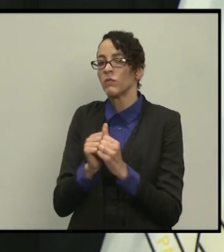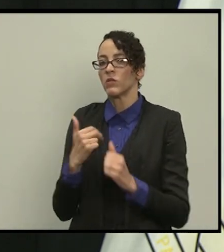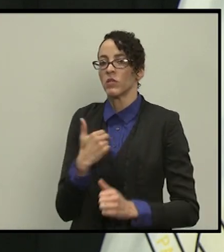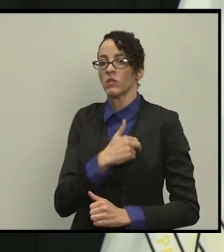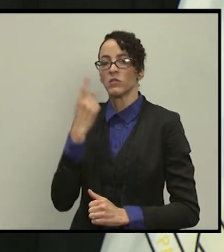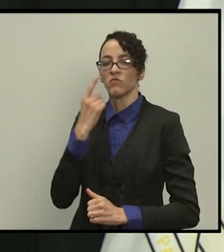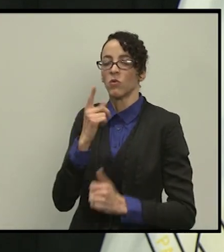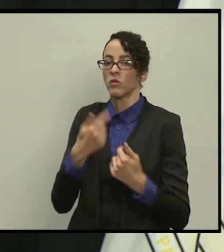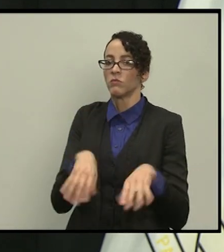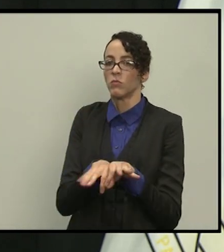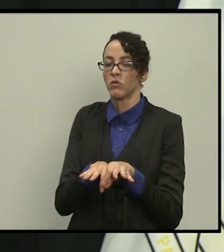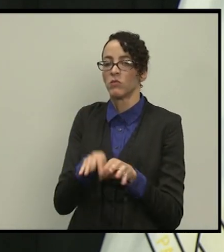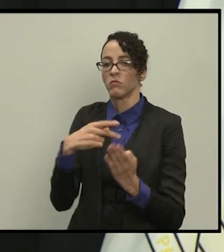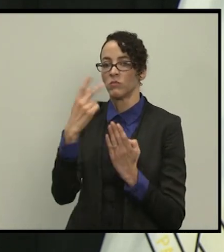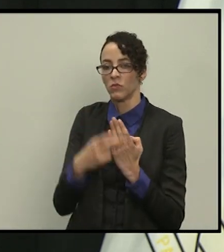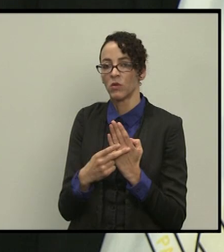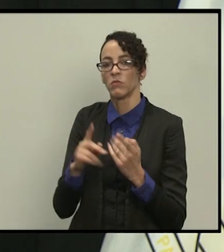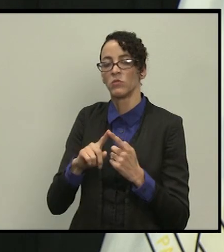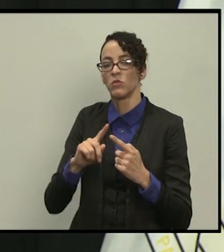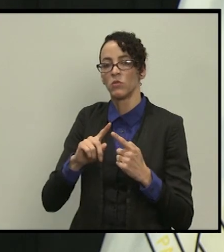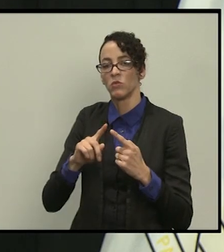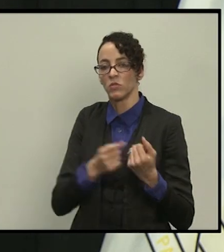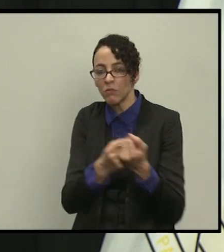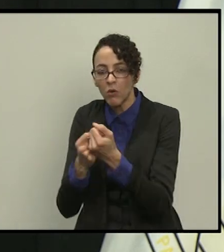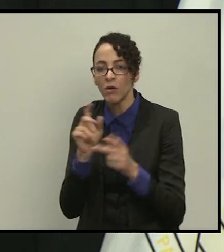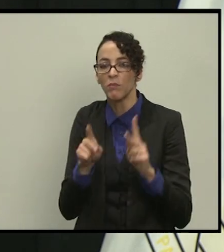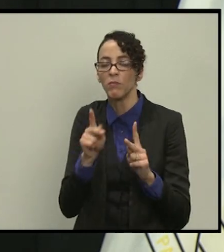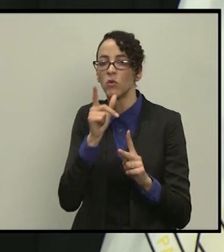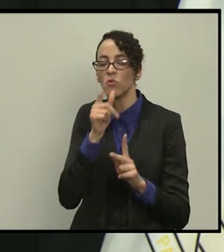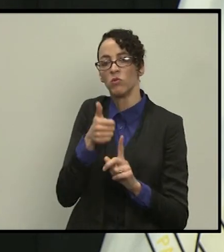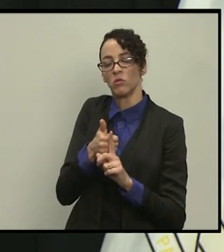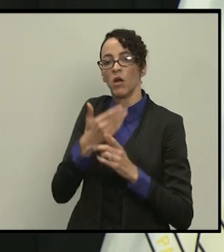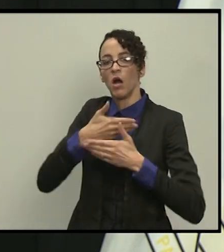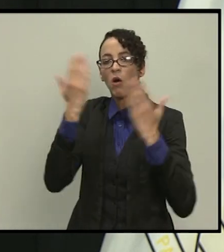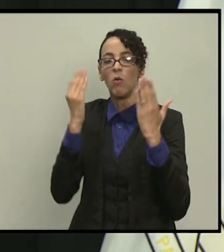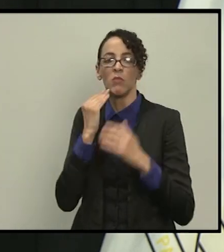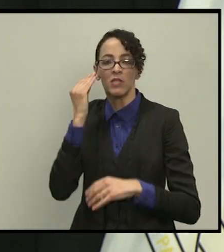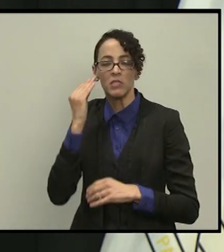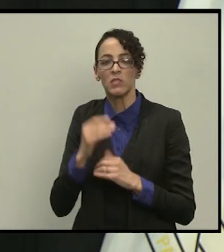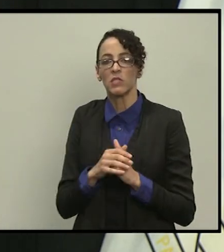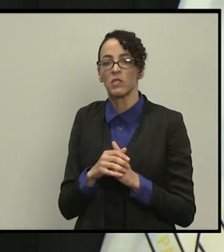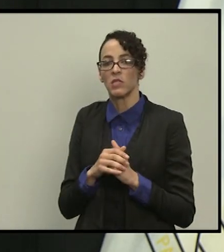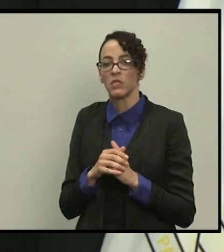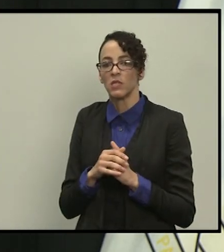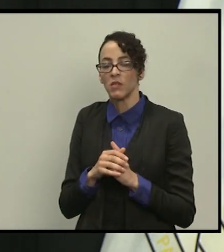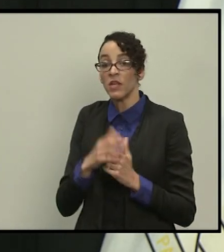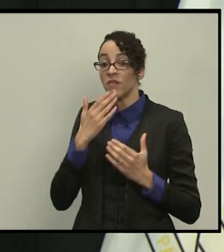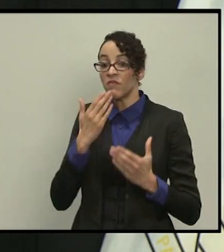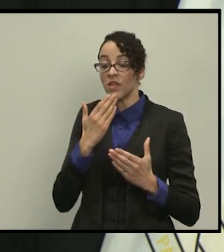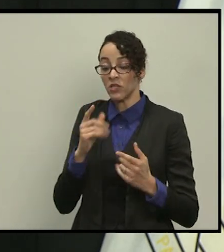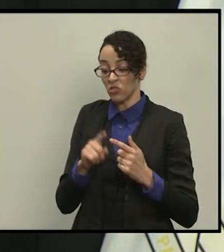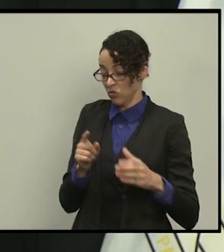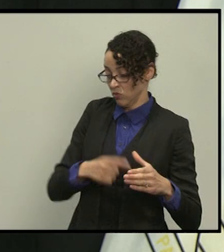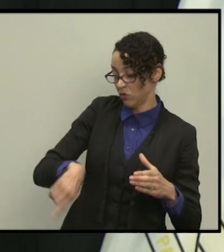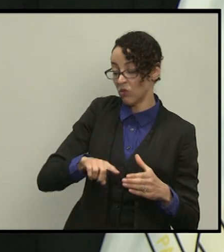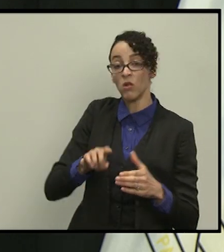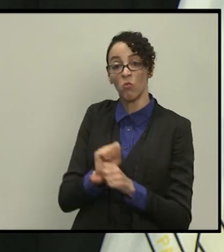those who are without a home. Thanks to their work, we'll be able to deliver over 1,300 meals daily